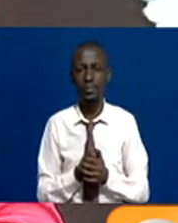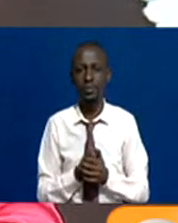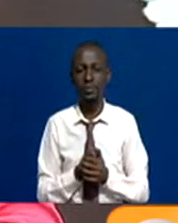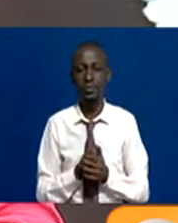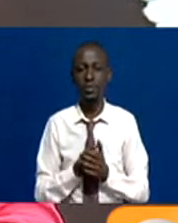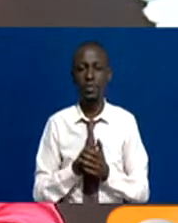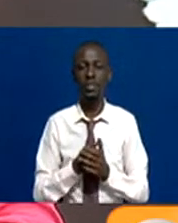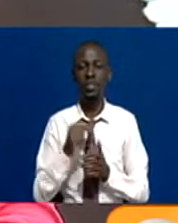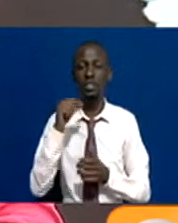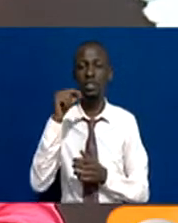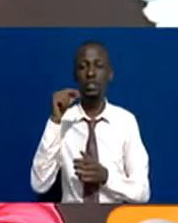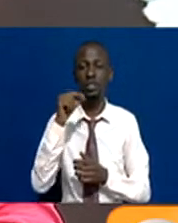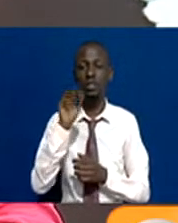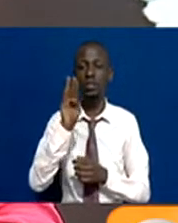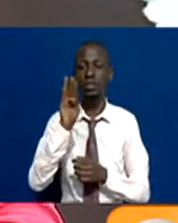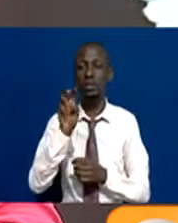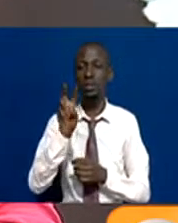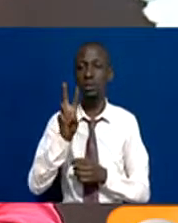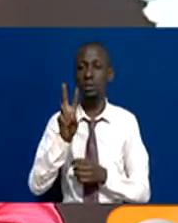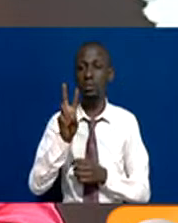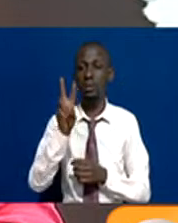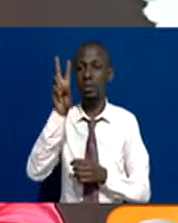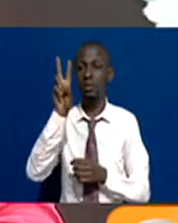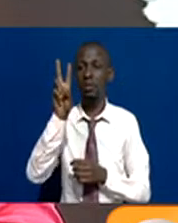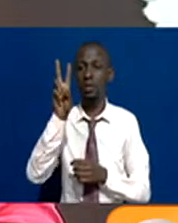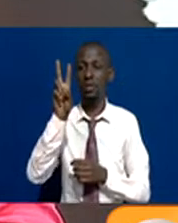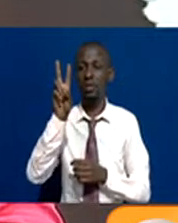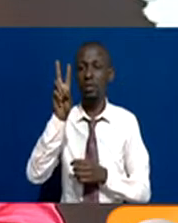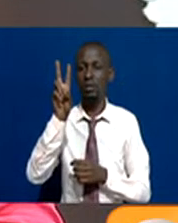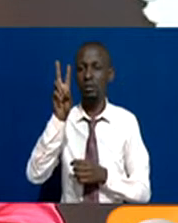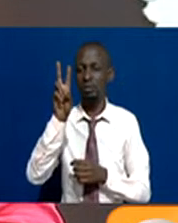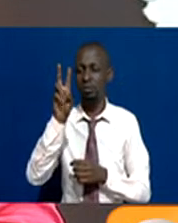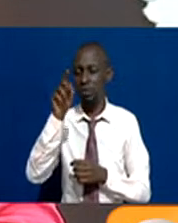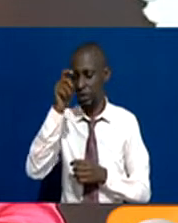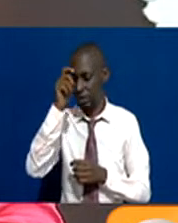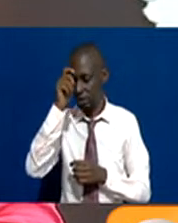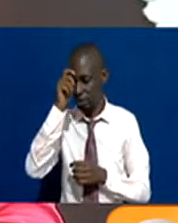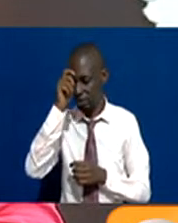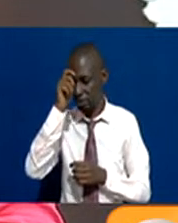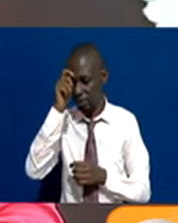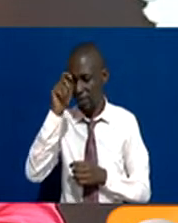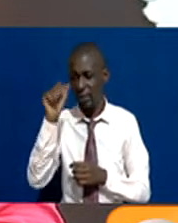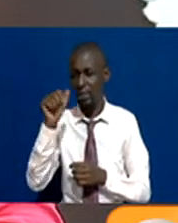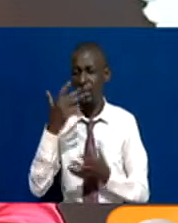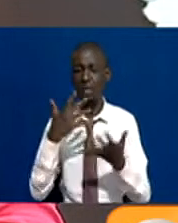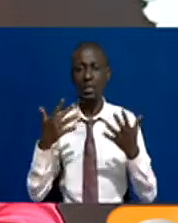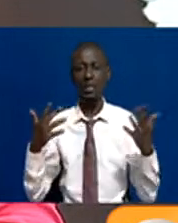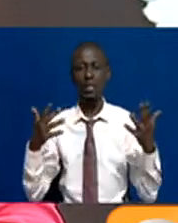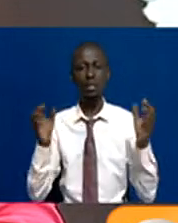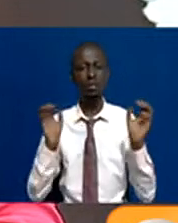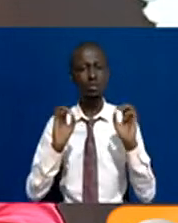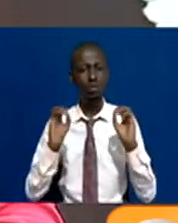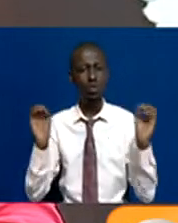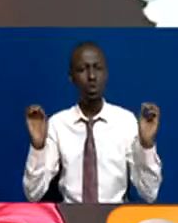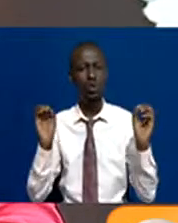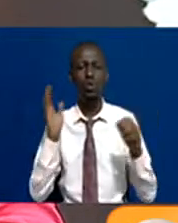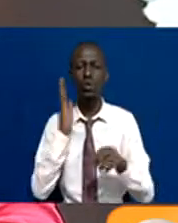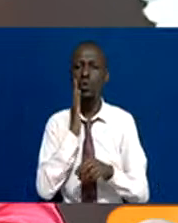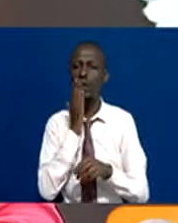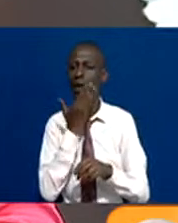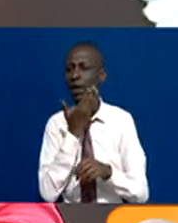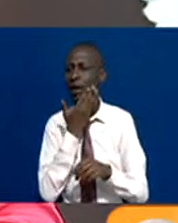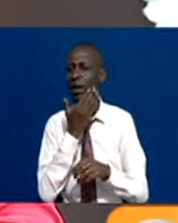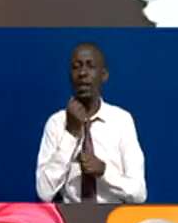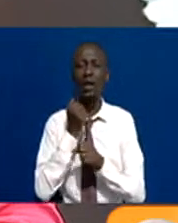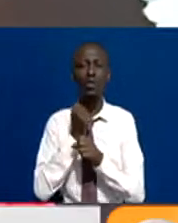a respecter of position. It's not a respecter of socioeconomic status. It's not a respecter of race or